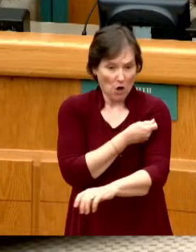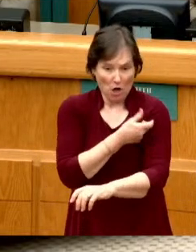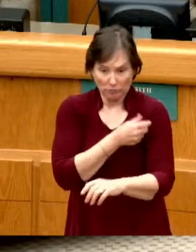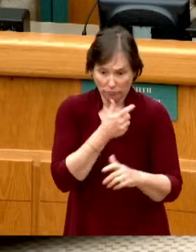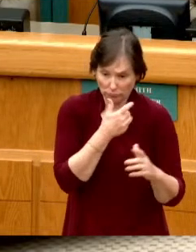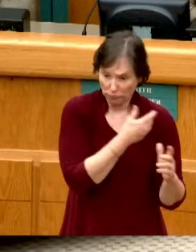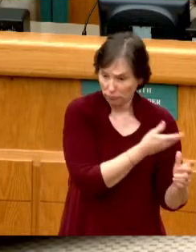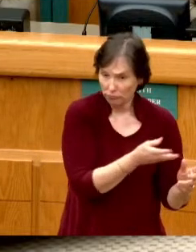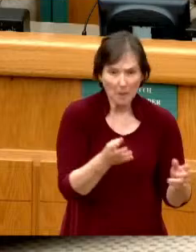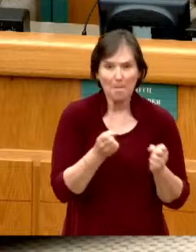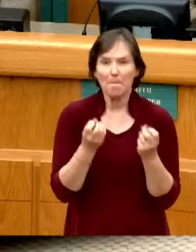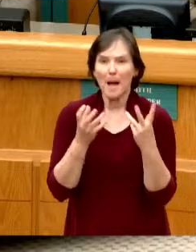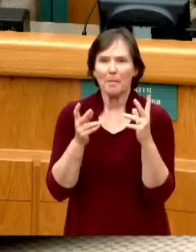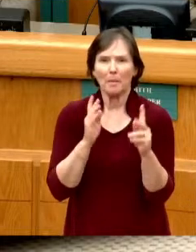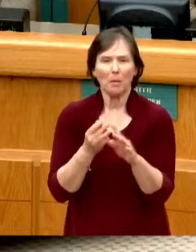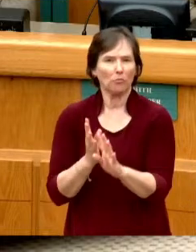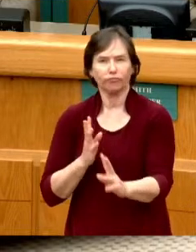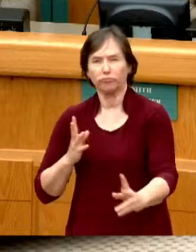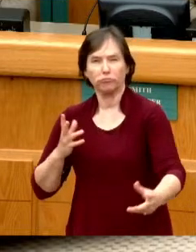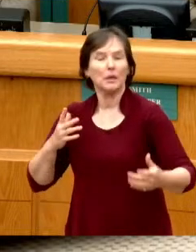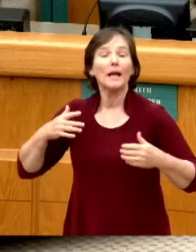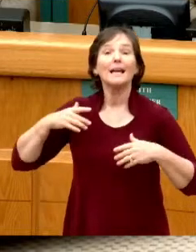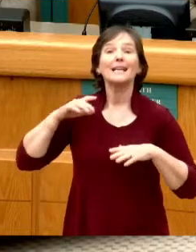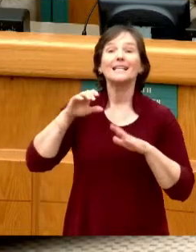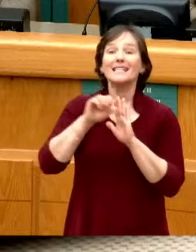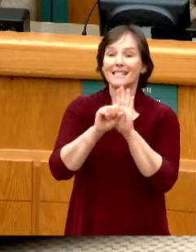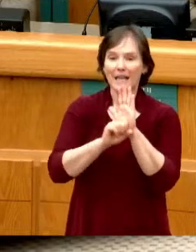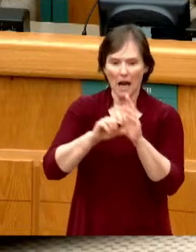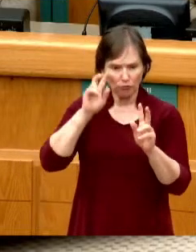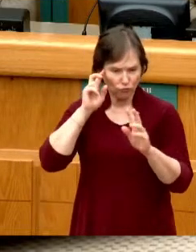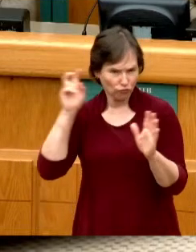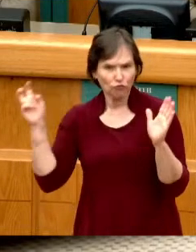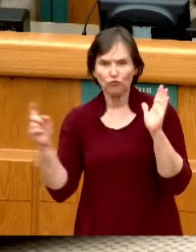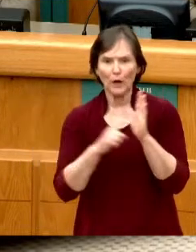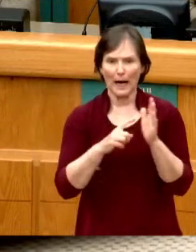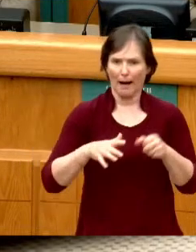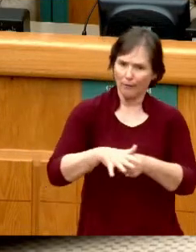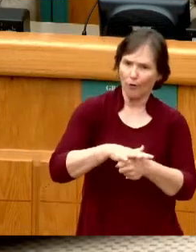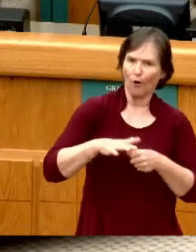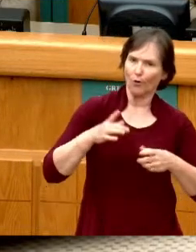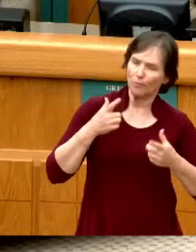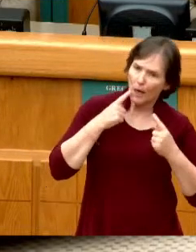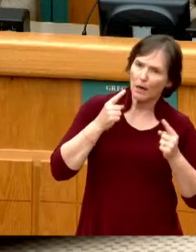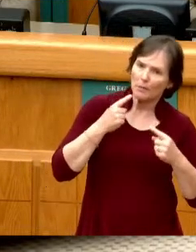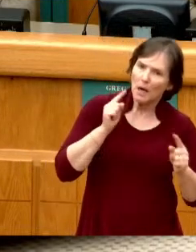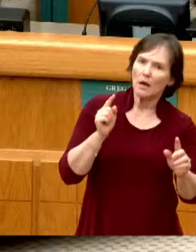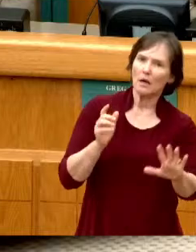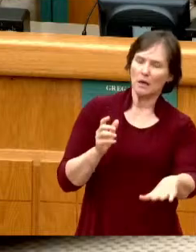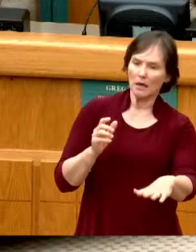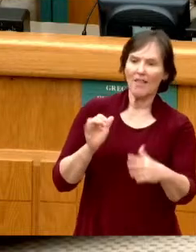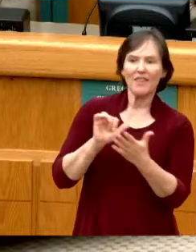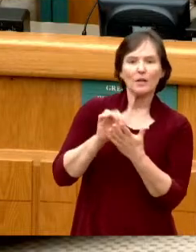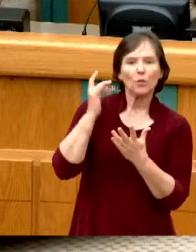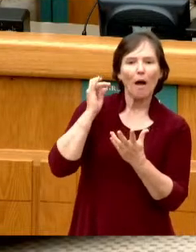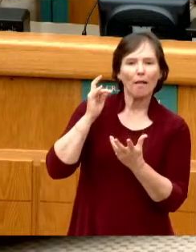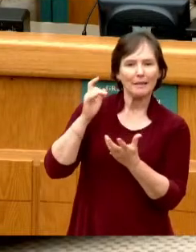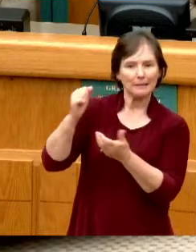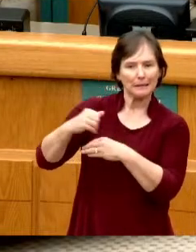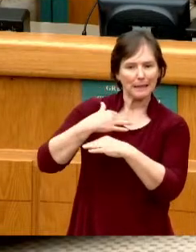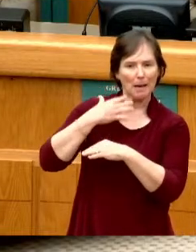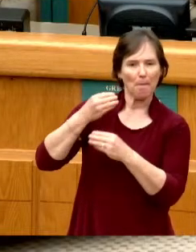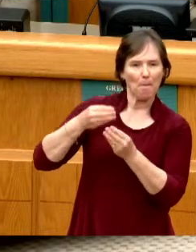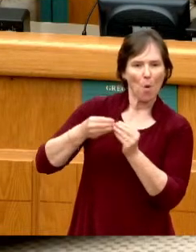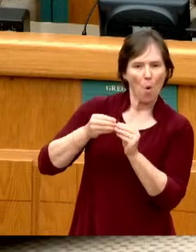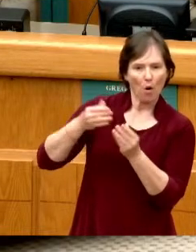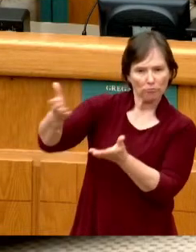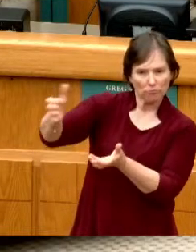our efforts, and that's what happens when they keep sending more and more vaccines and they keep increasing our allocation.